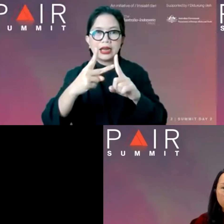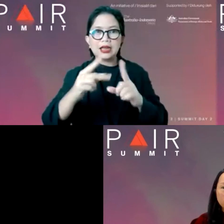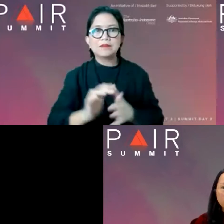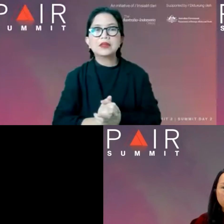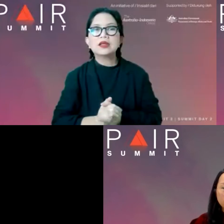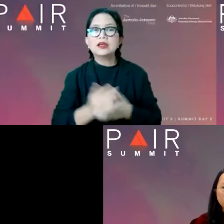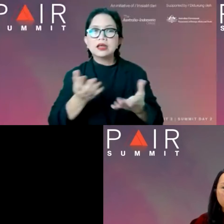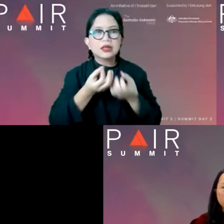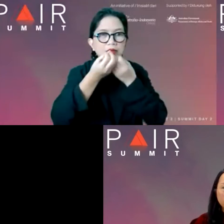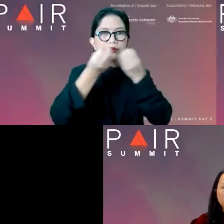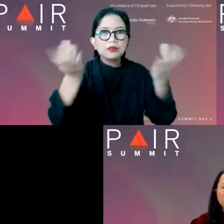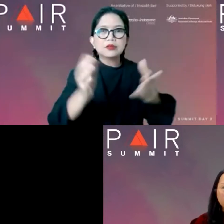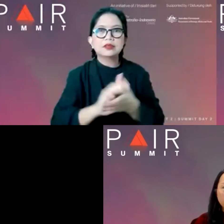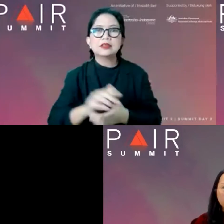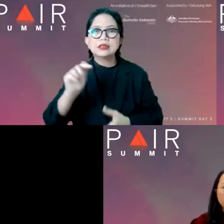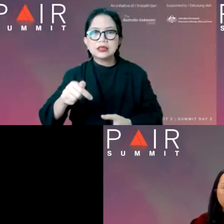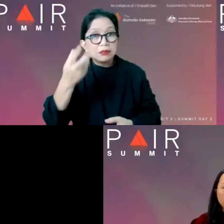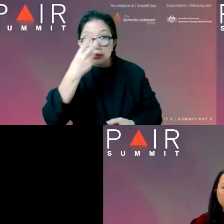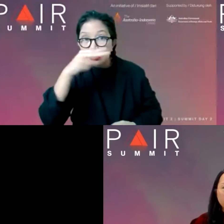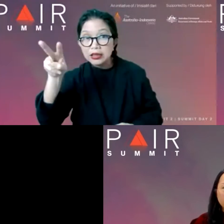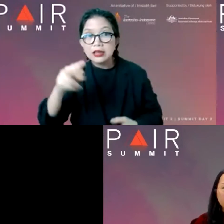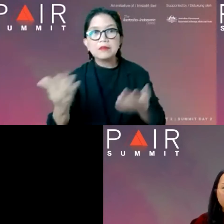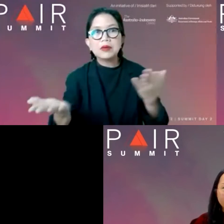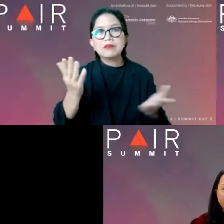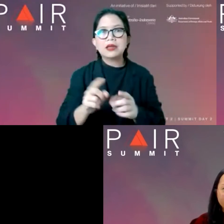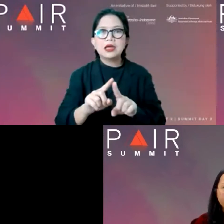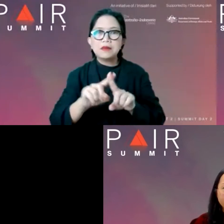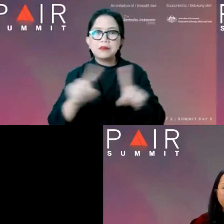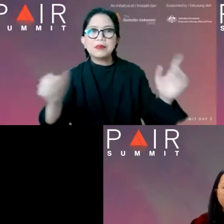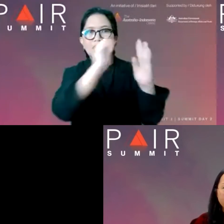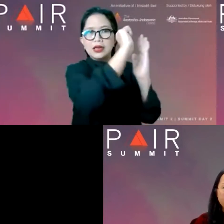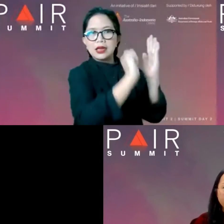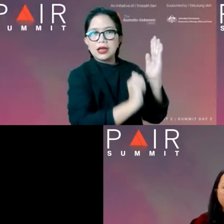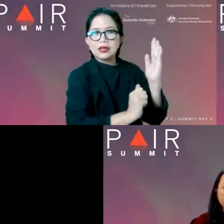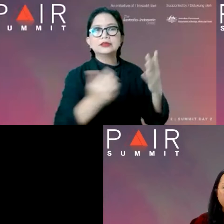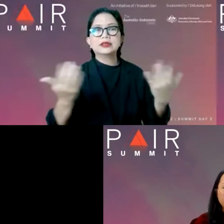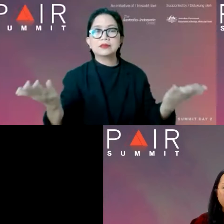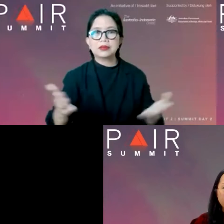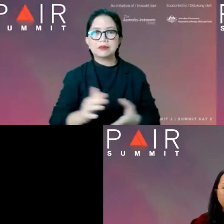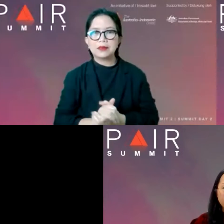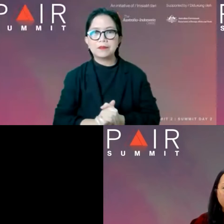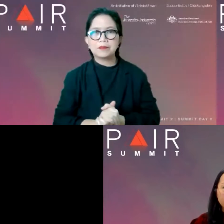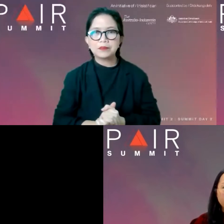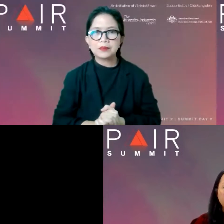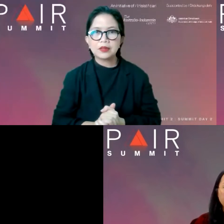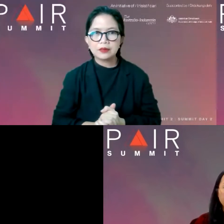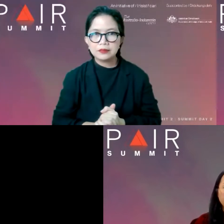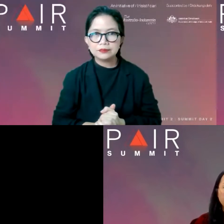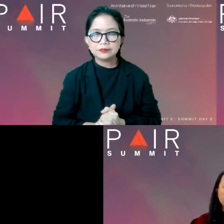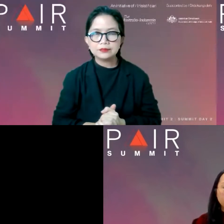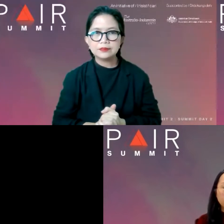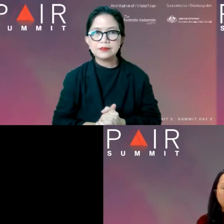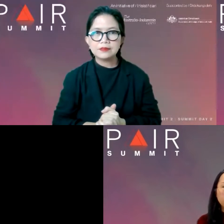the conversation and from the work you've done how many different agendas are at play, how many different ways of thinking about how to tackle this